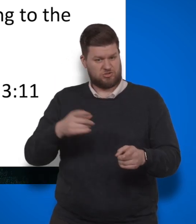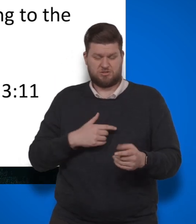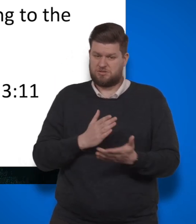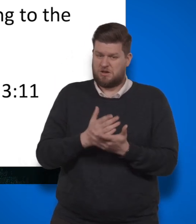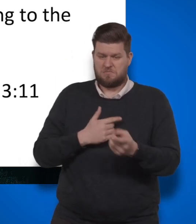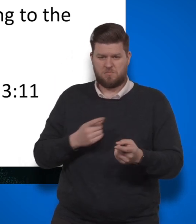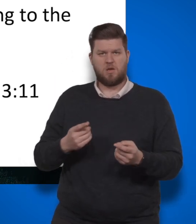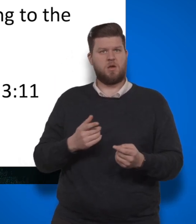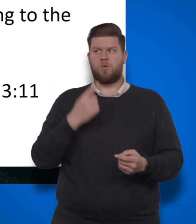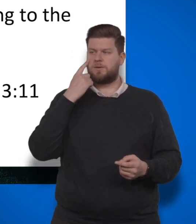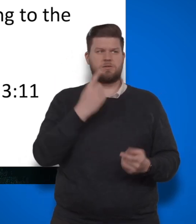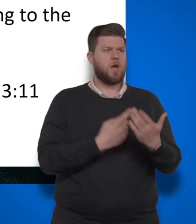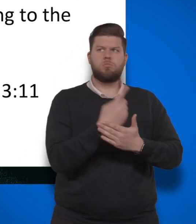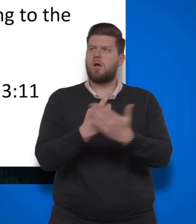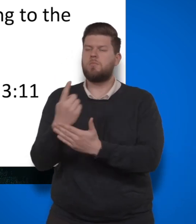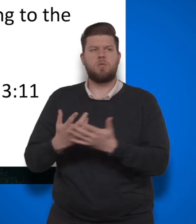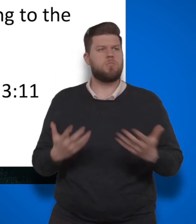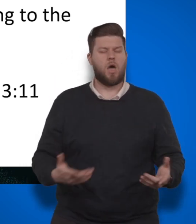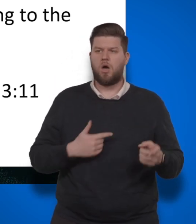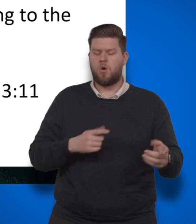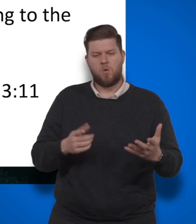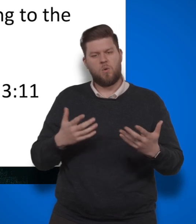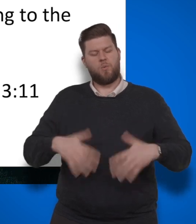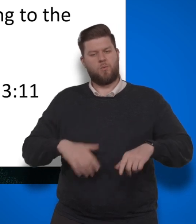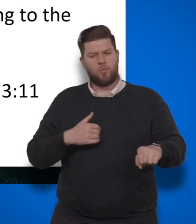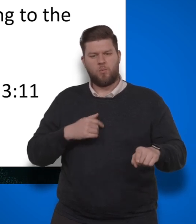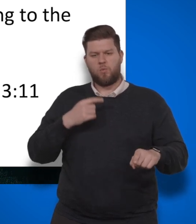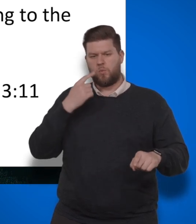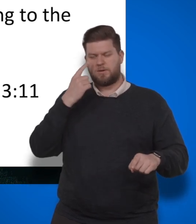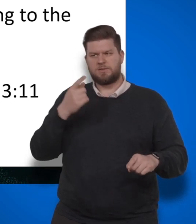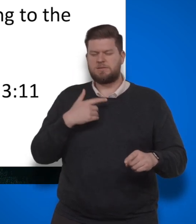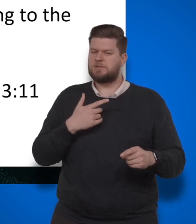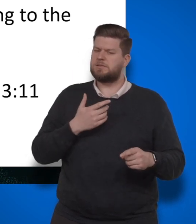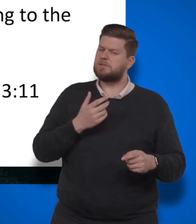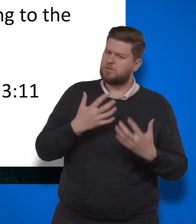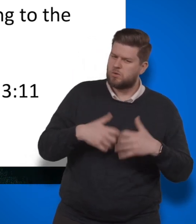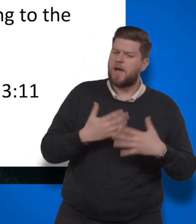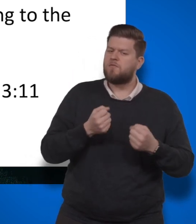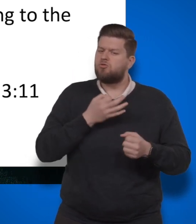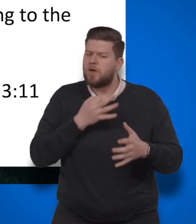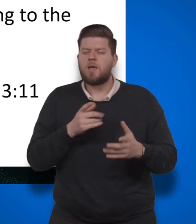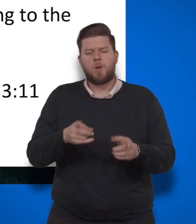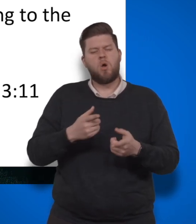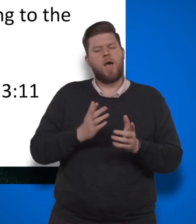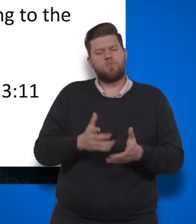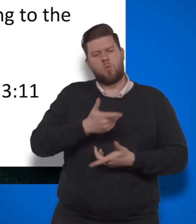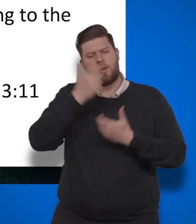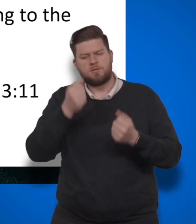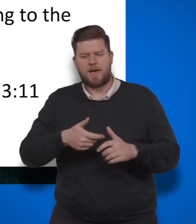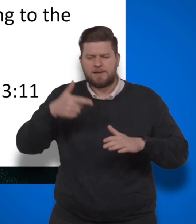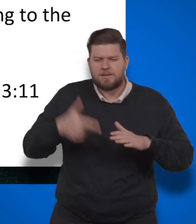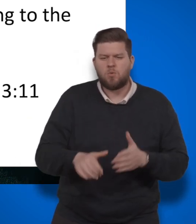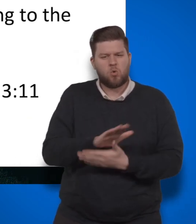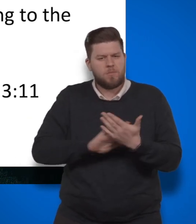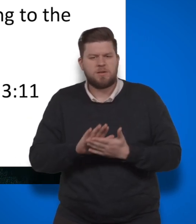through the mind-boggling possibilities and risks of technology, we need to reflect more deeply on what it means to be a human being and what kind of world we wish to